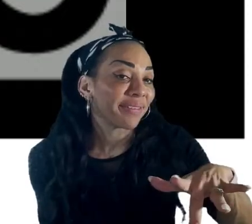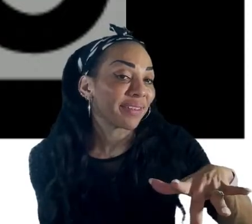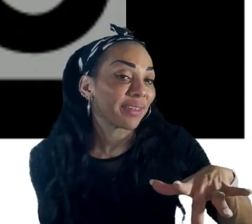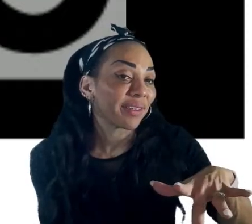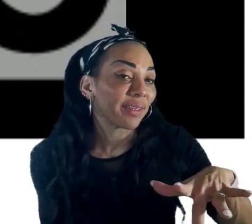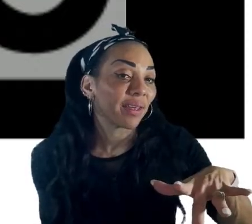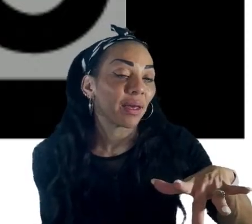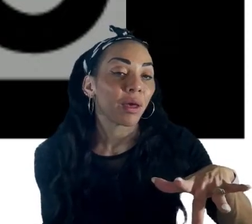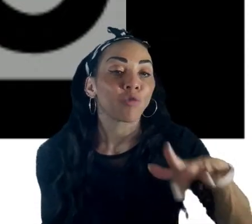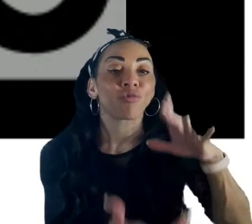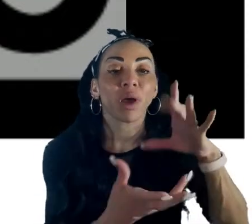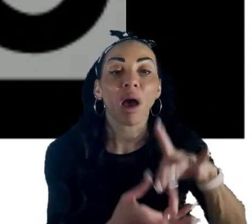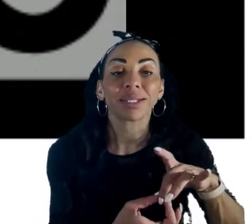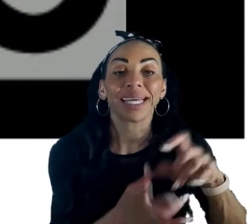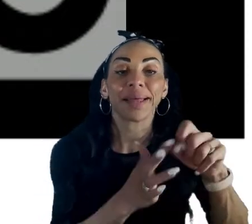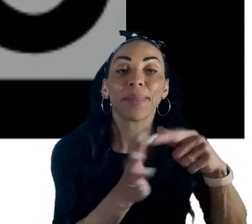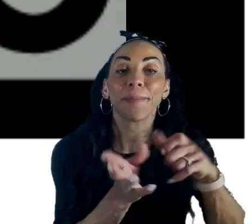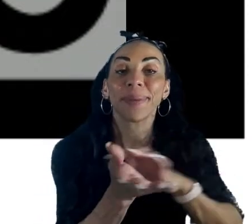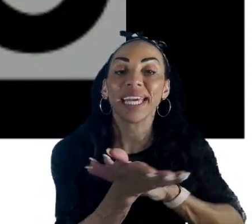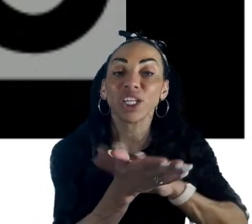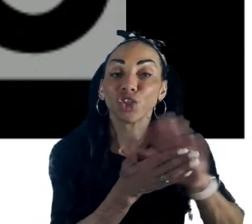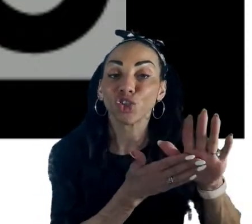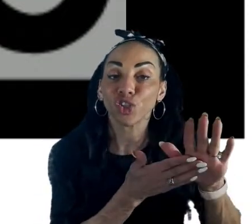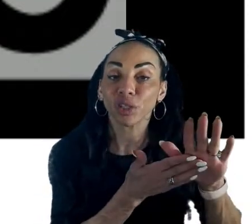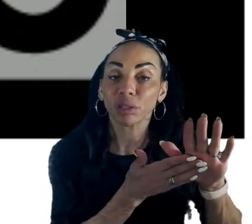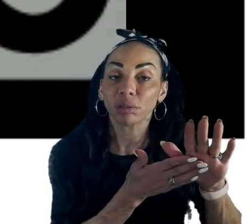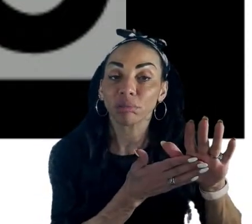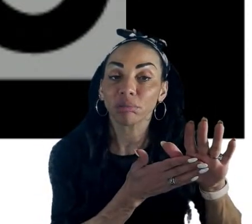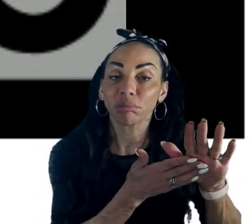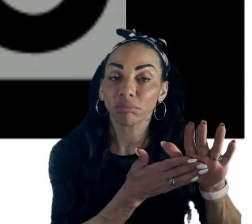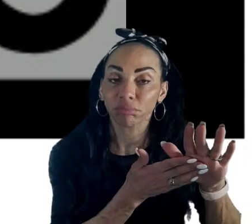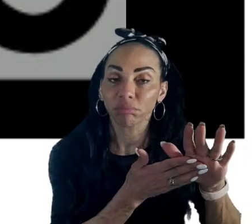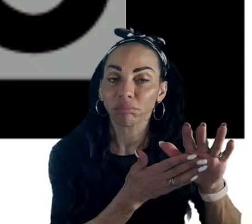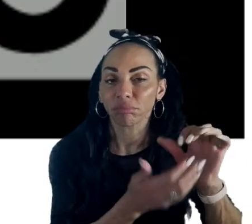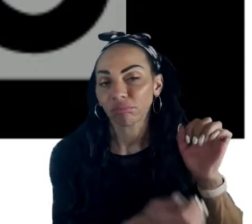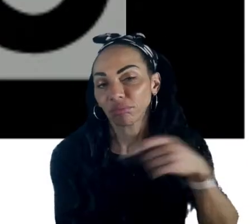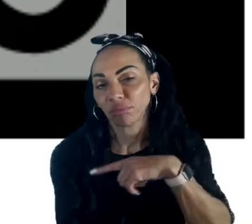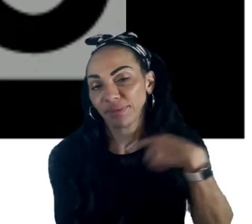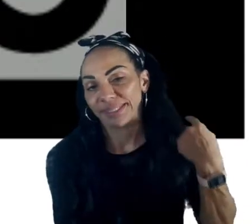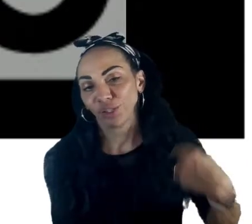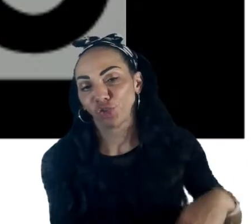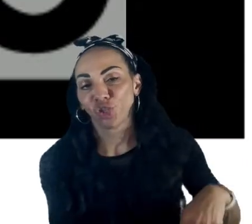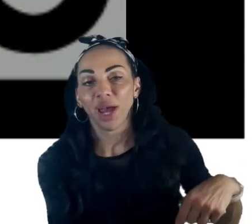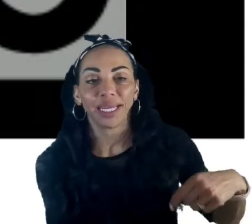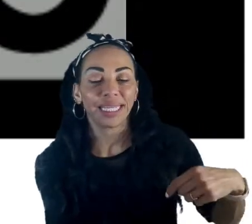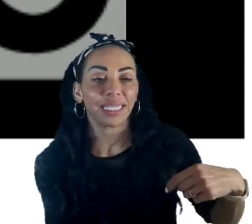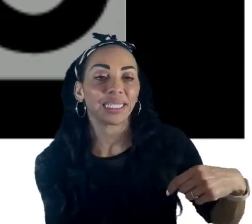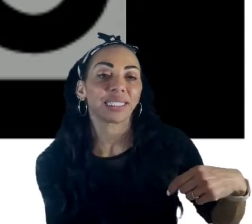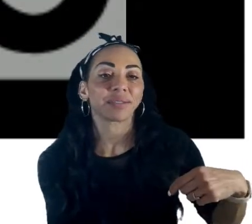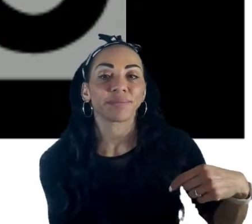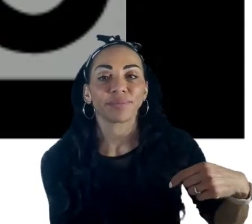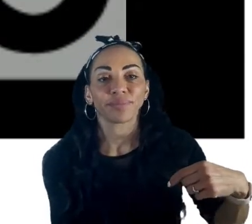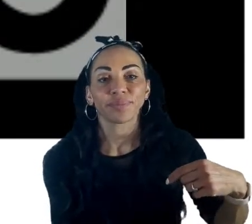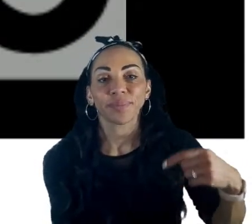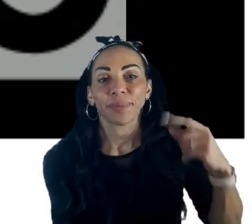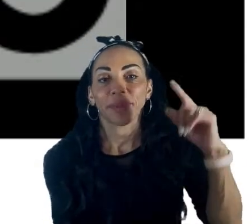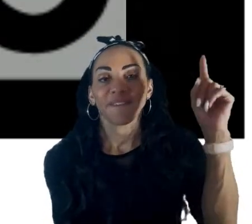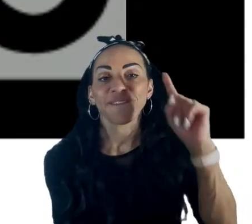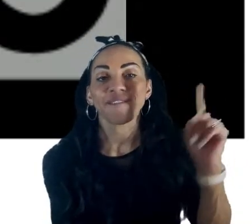peaches that I've kind of uncovered and quite drawn to.